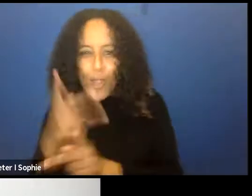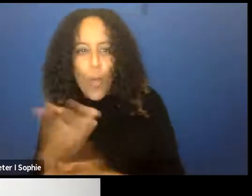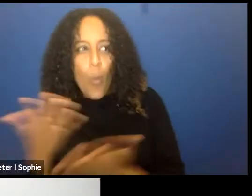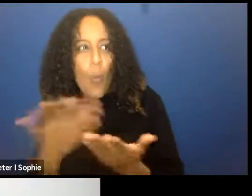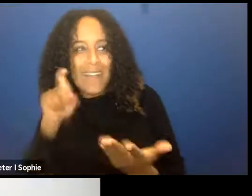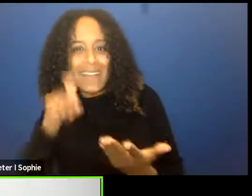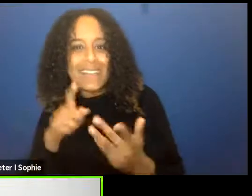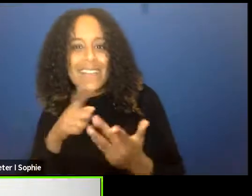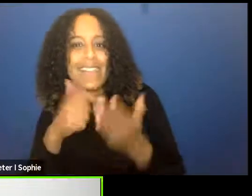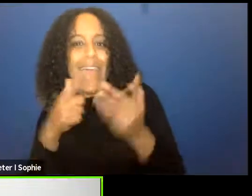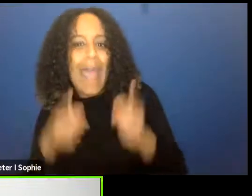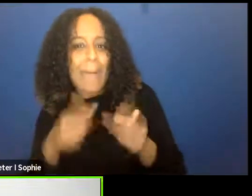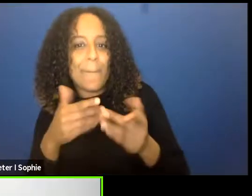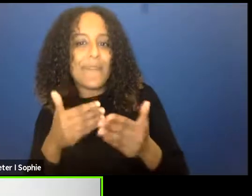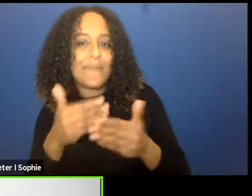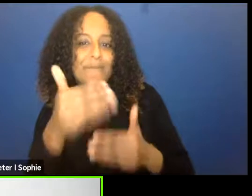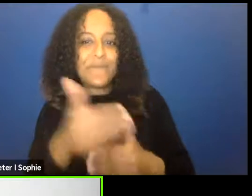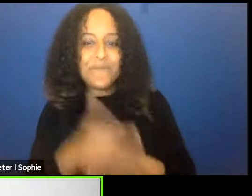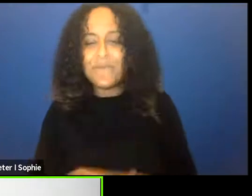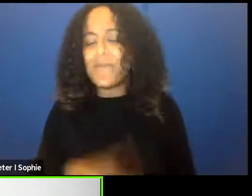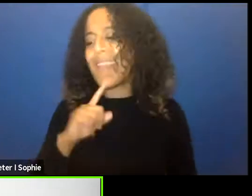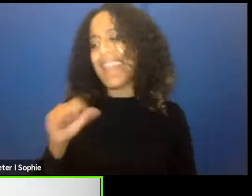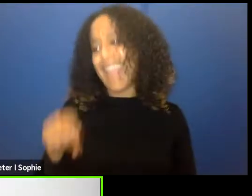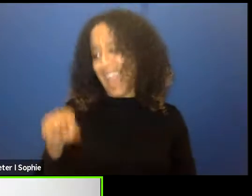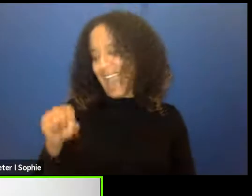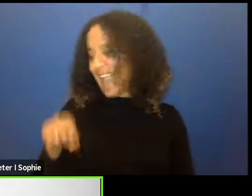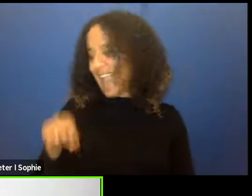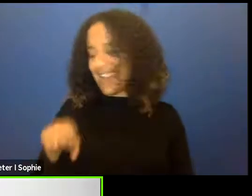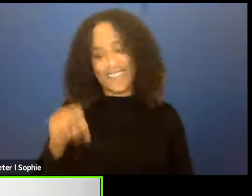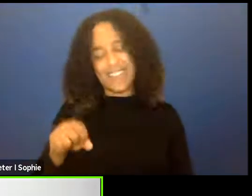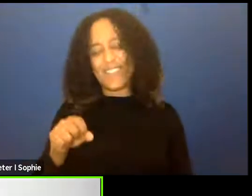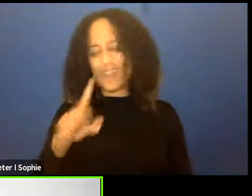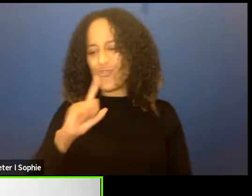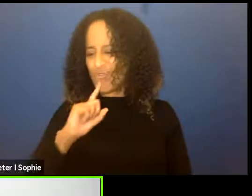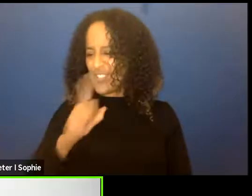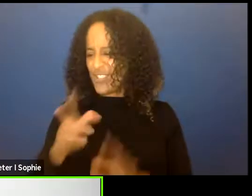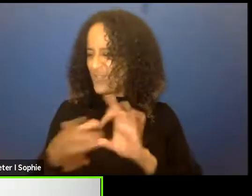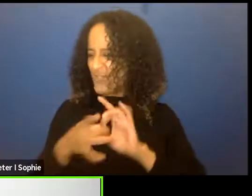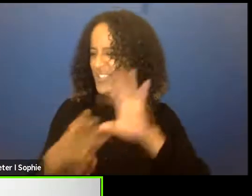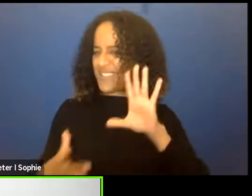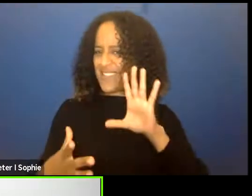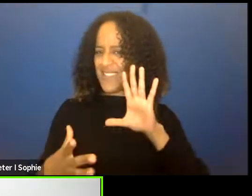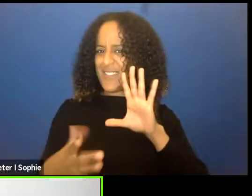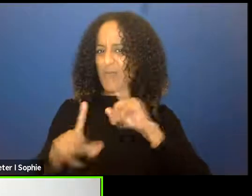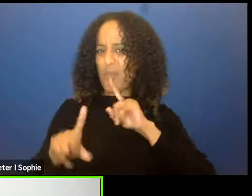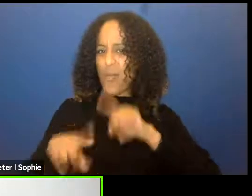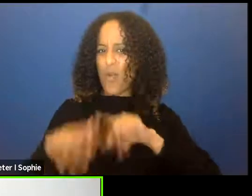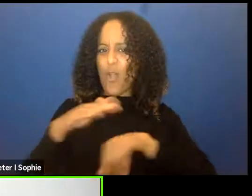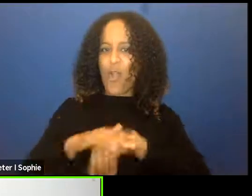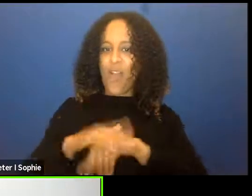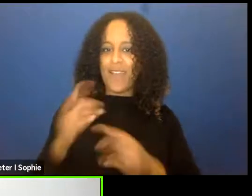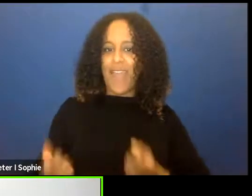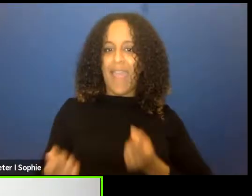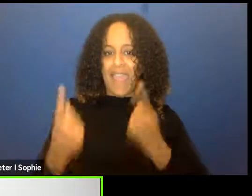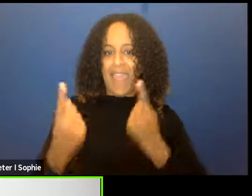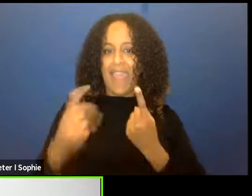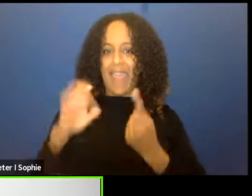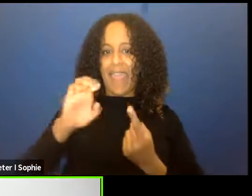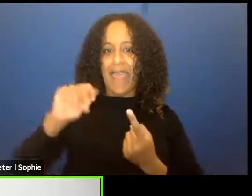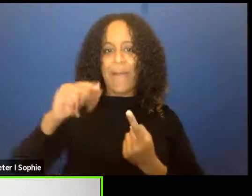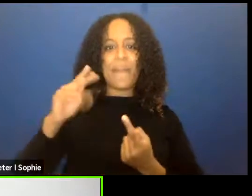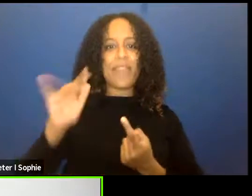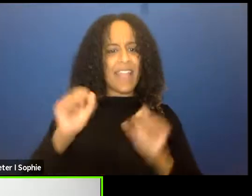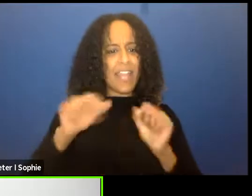next. Yeah, and Catalyst also just released a report on empathy, right? Can you share a